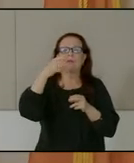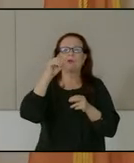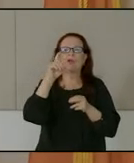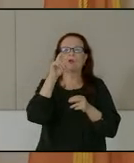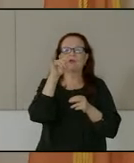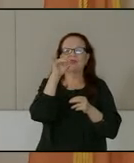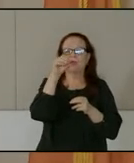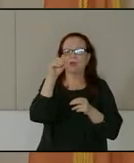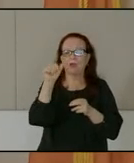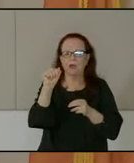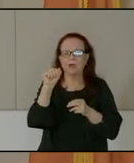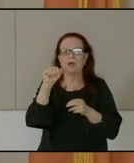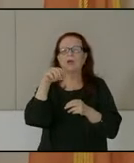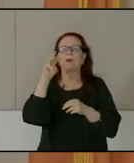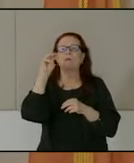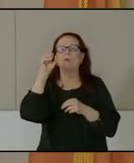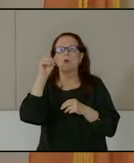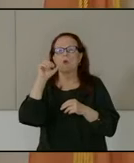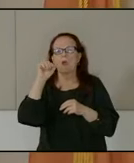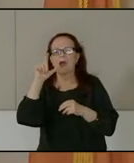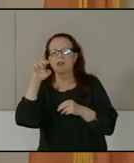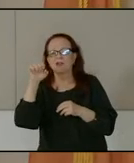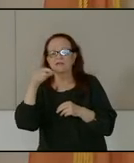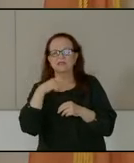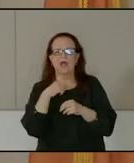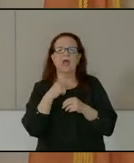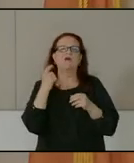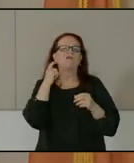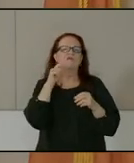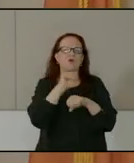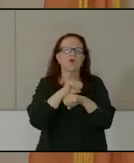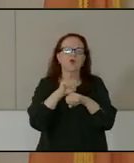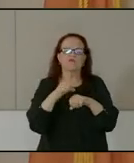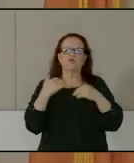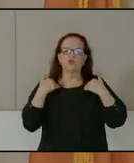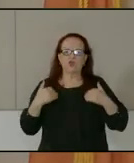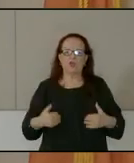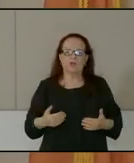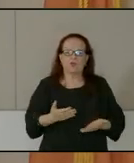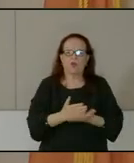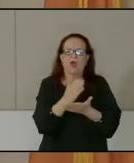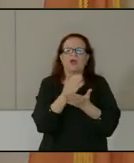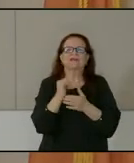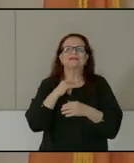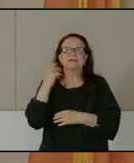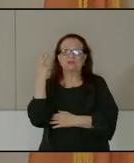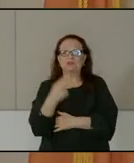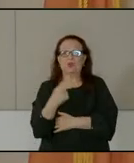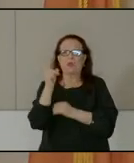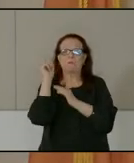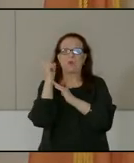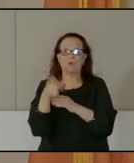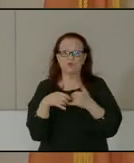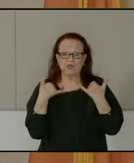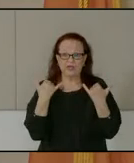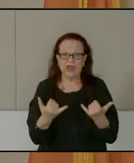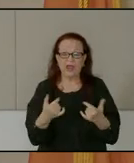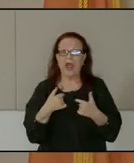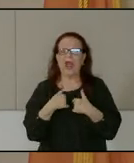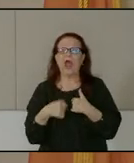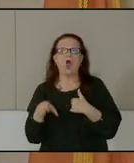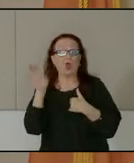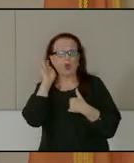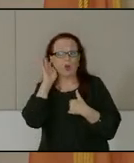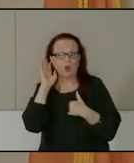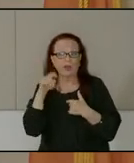with CHIRLA, the Coalition for Humane Immigrant Rights. And this is a historic moment today. This is something that when I heard passed,